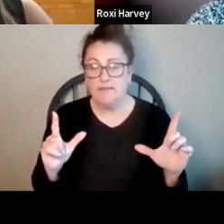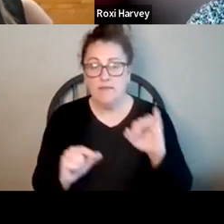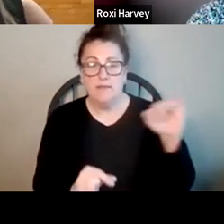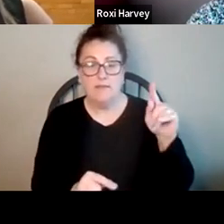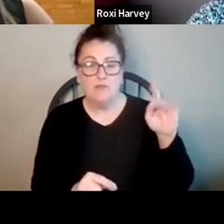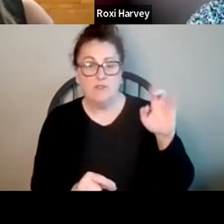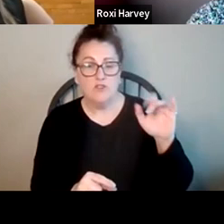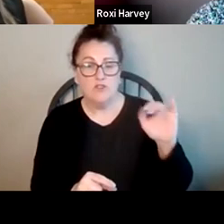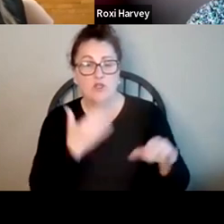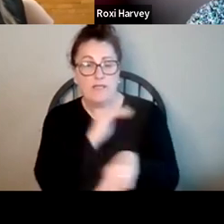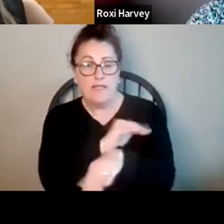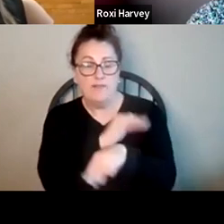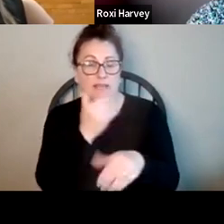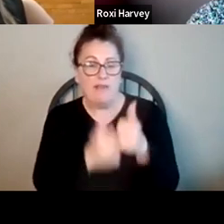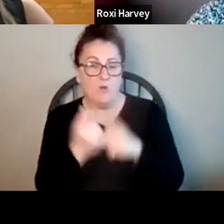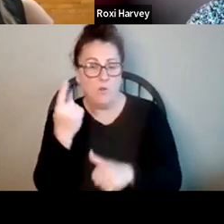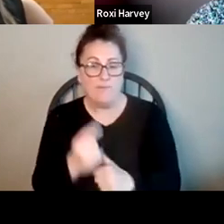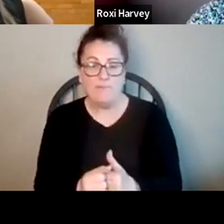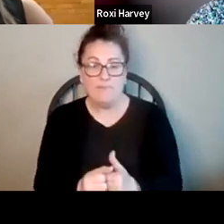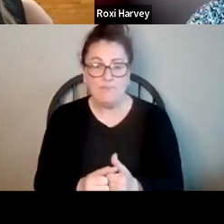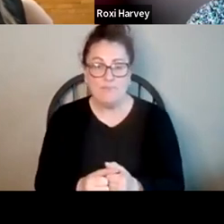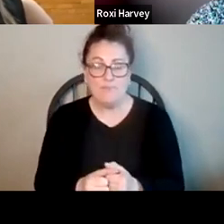evening, everybody.